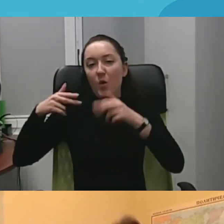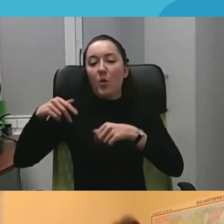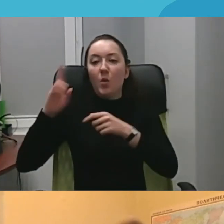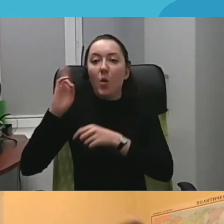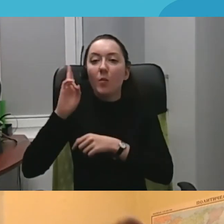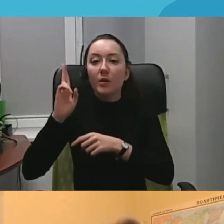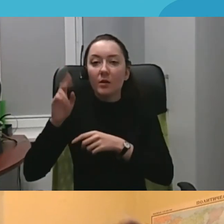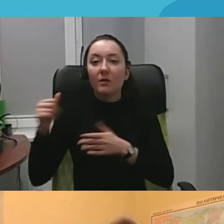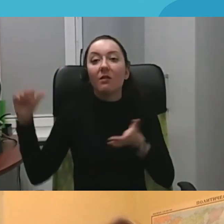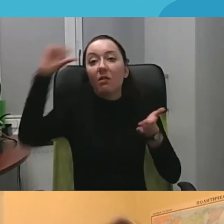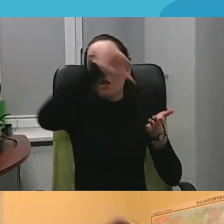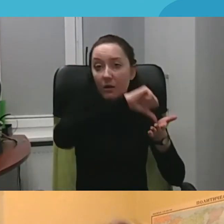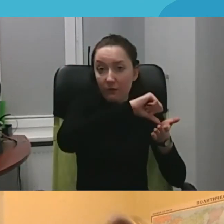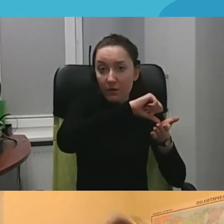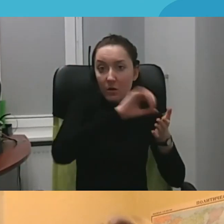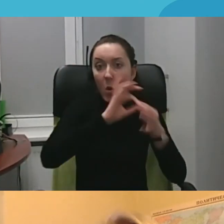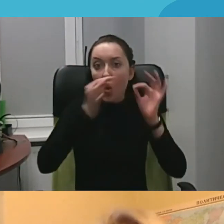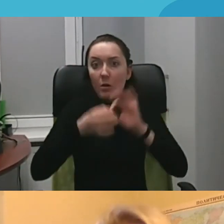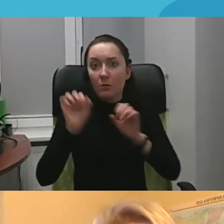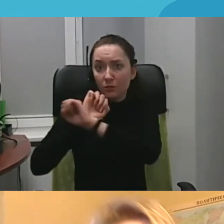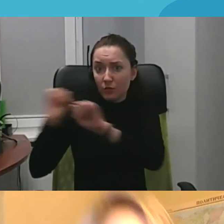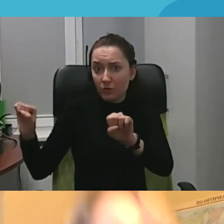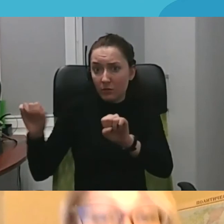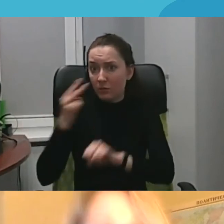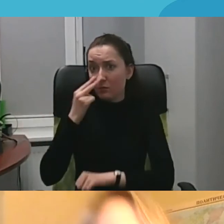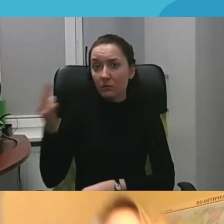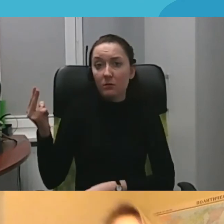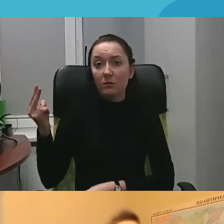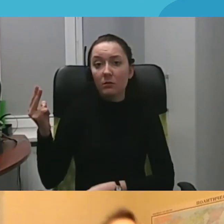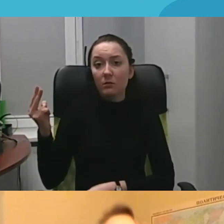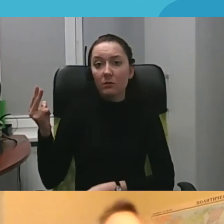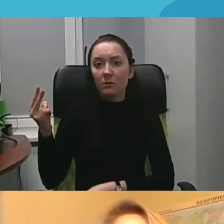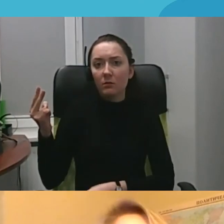mean, maybe it's a little bit nasty to say all this, but I mean,